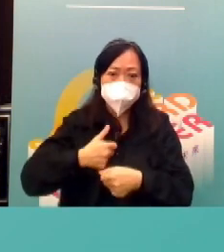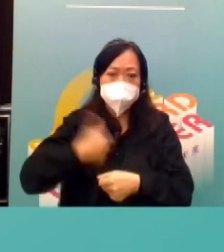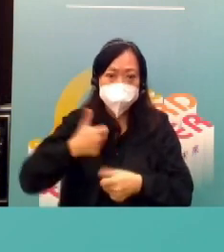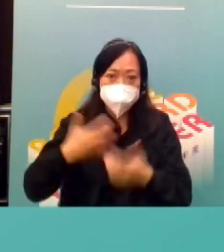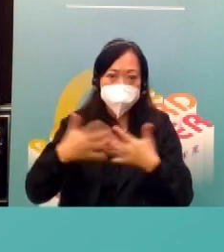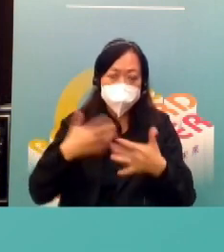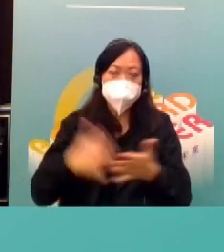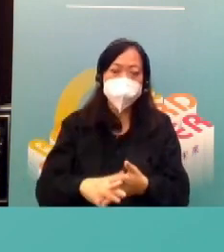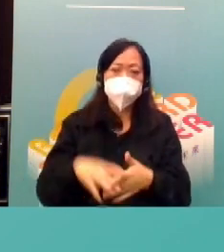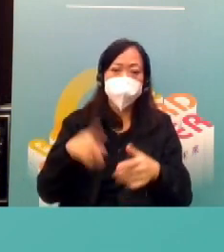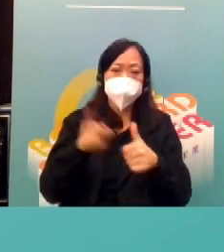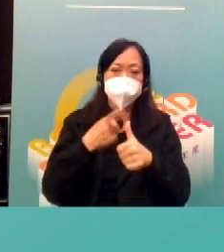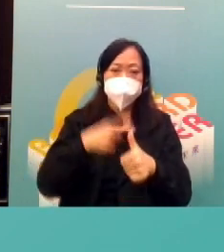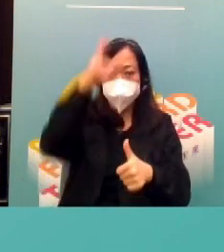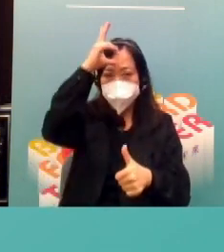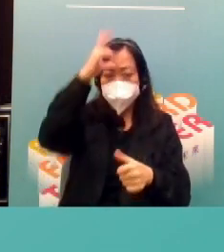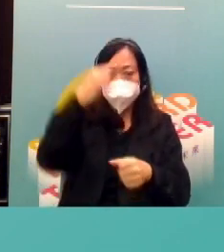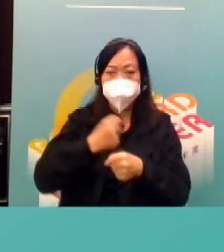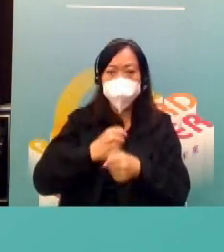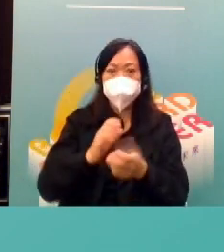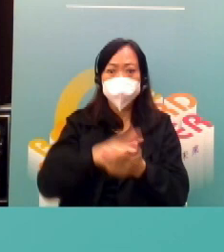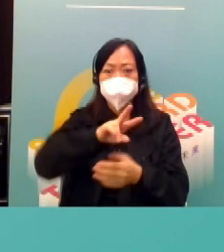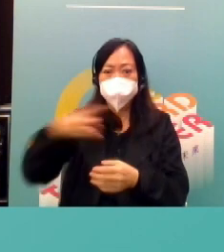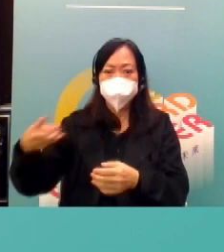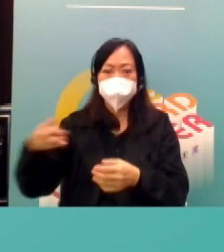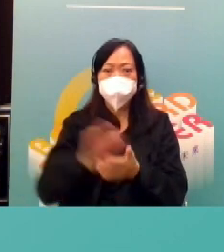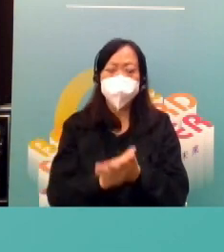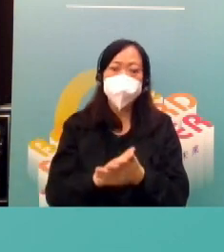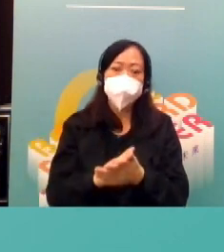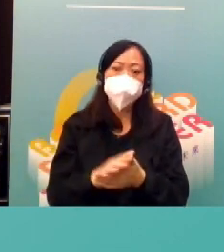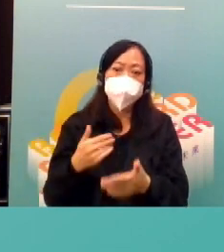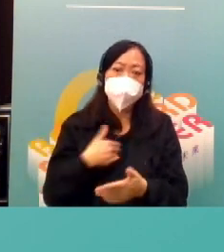is changing the mix of how they commission